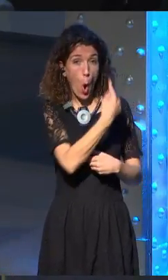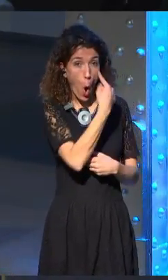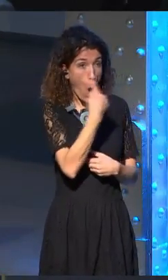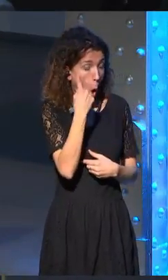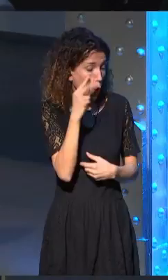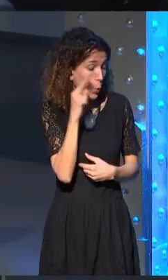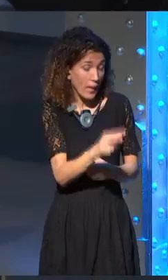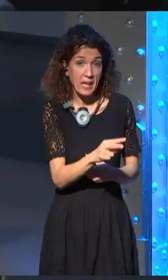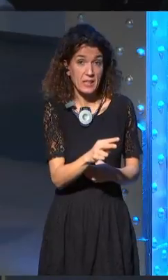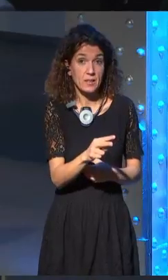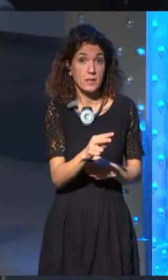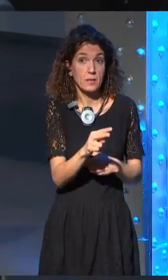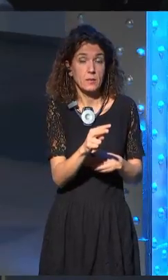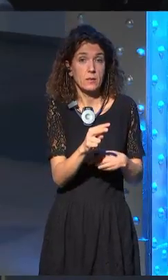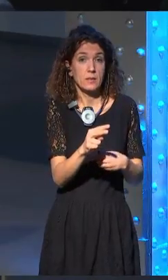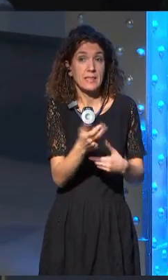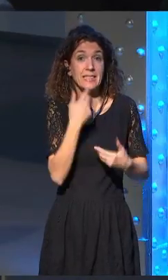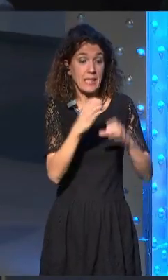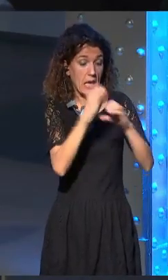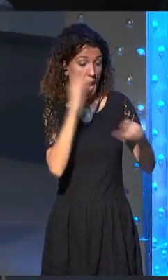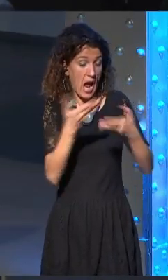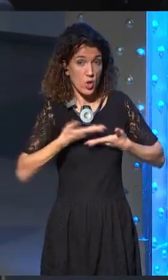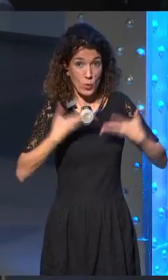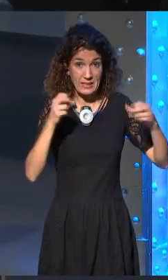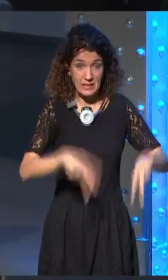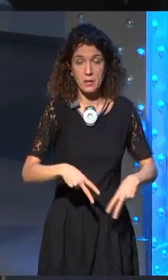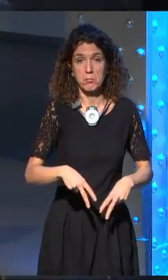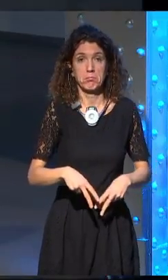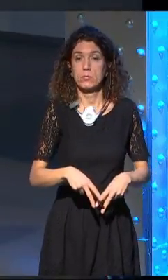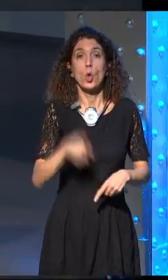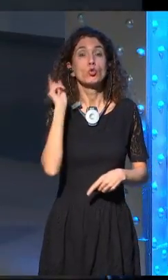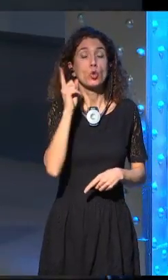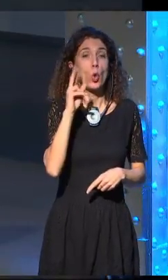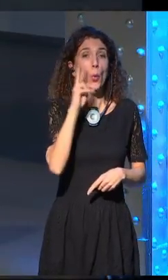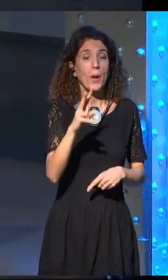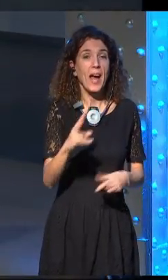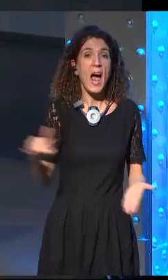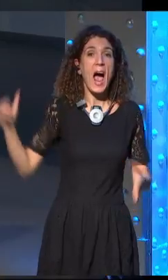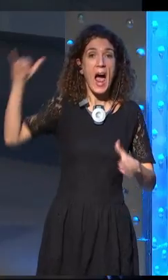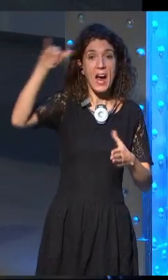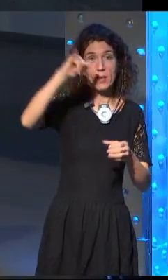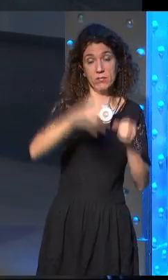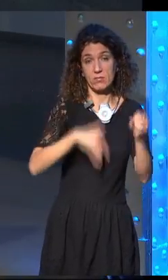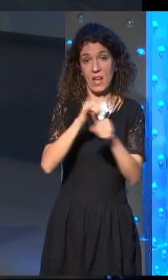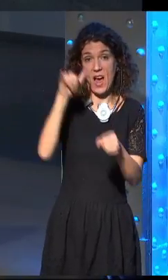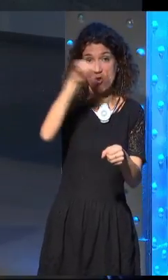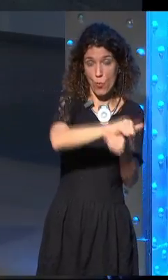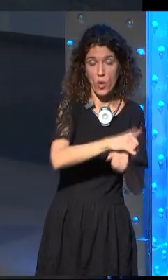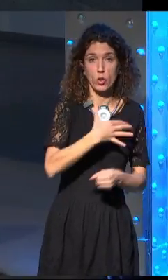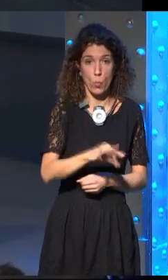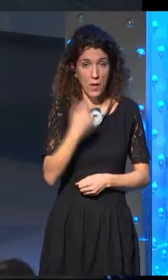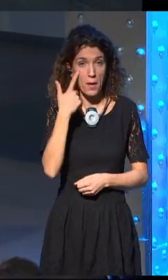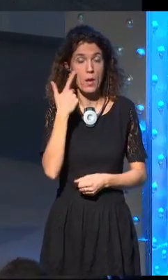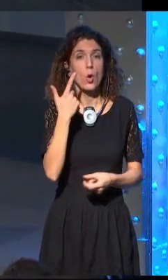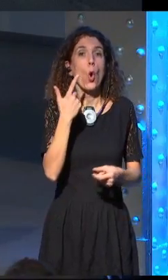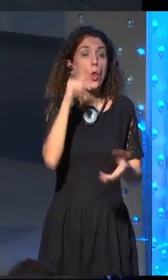no magnification from the space station, basically runways, airports. That's about it. You can see a city and tell it's a city,